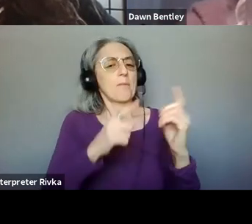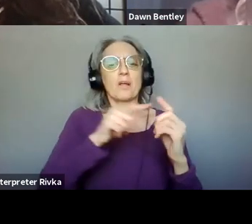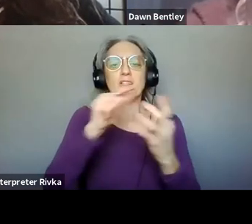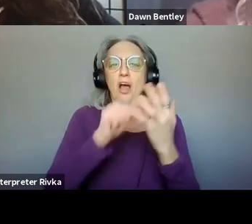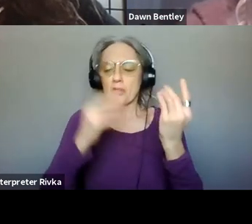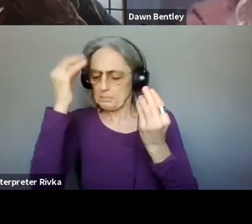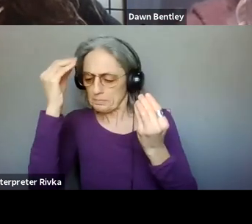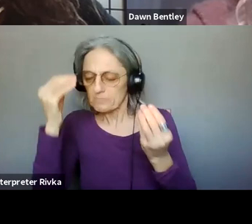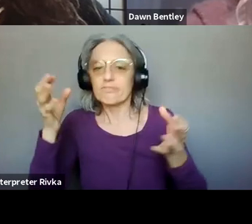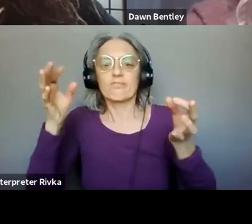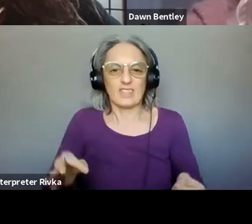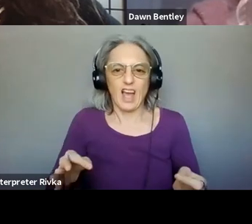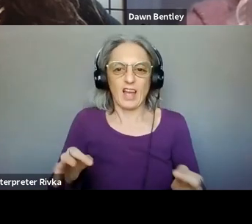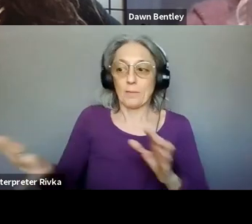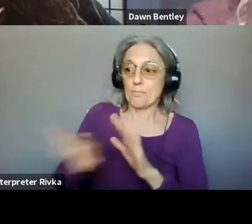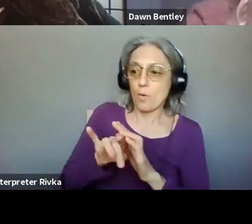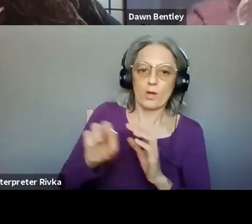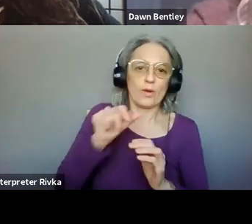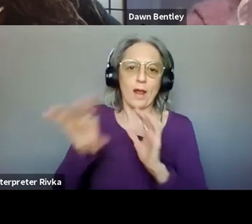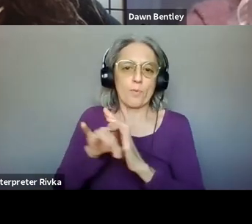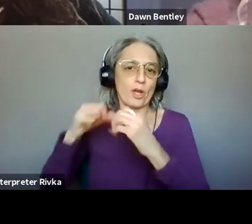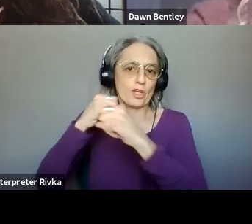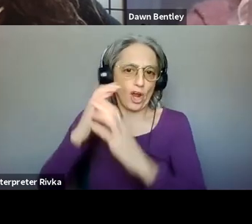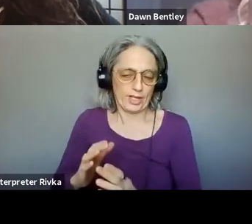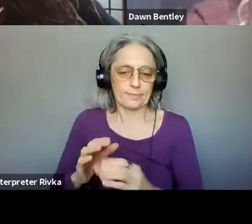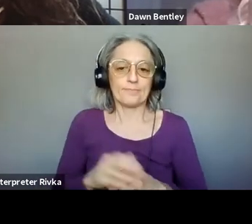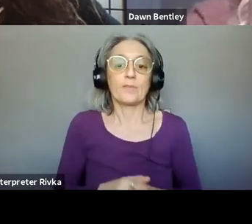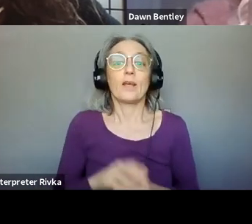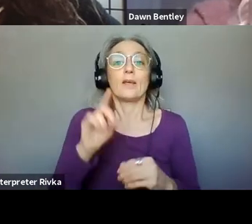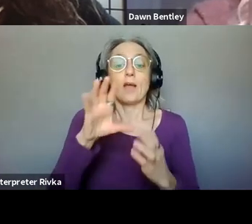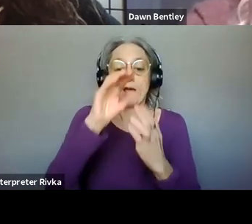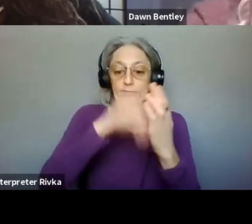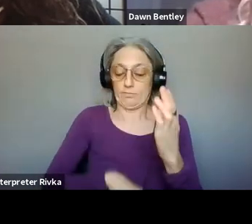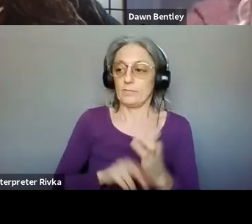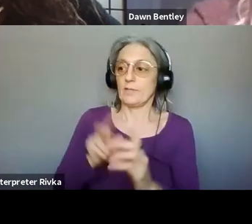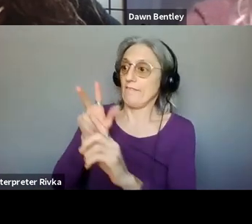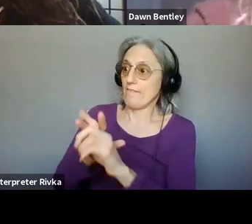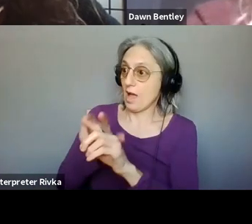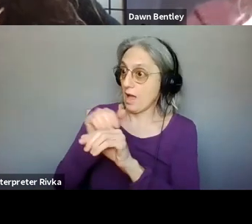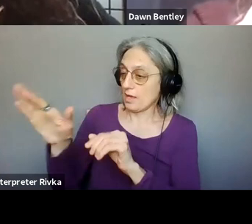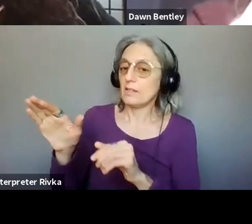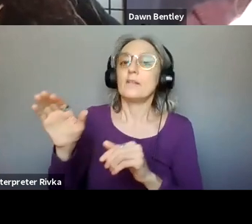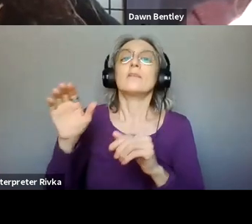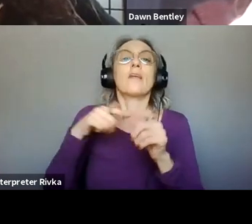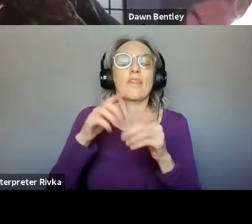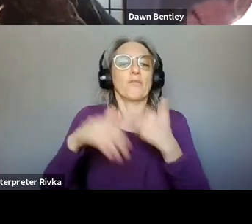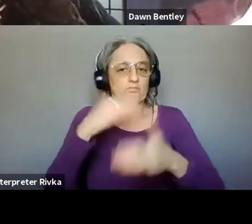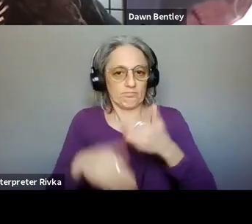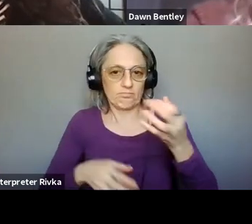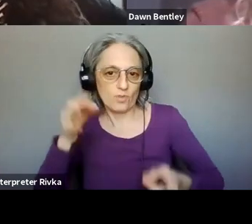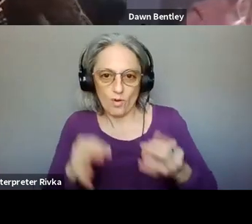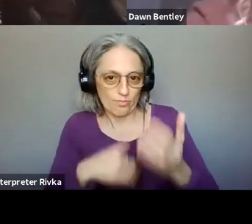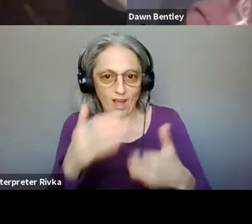And then once the documents are filed, the court proceeds at that point. And Maggie, maybe you want to add to